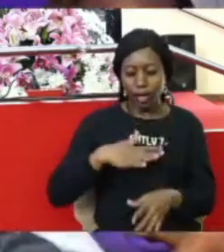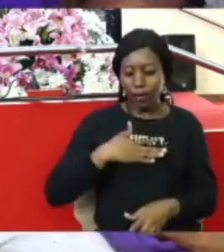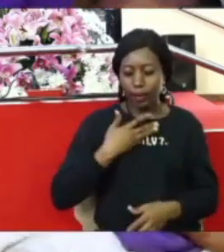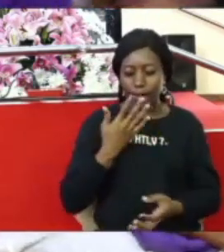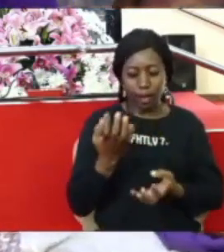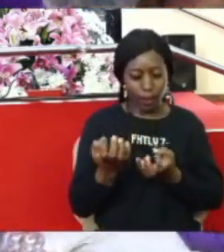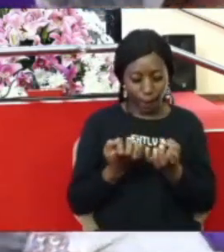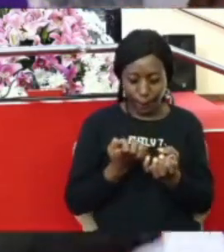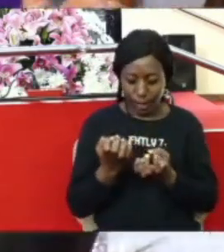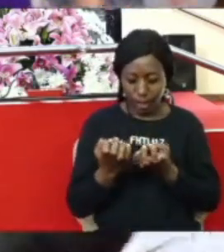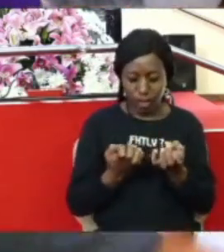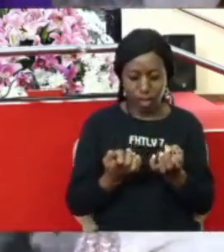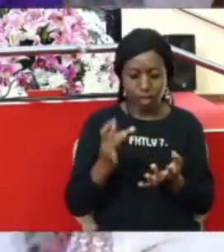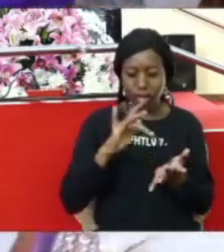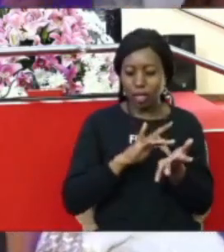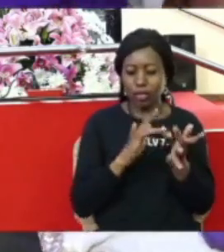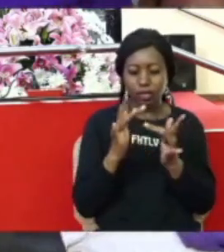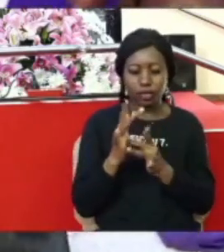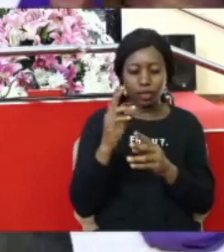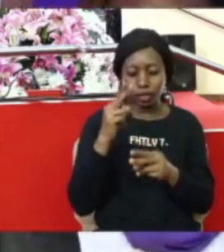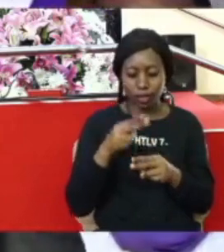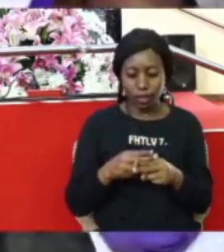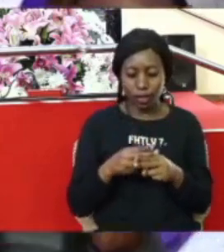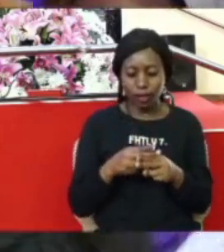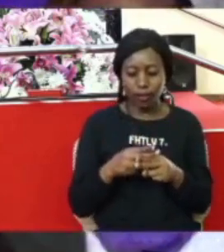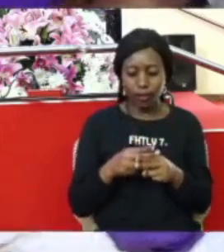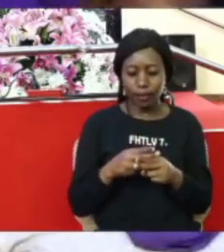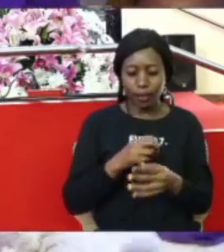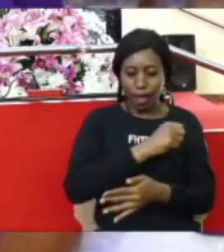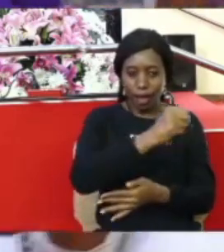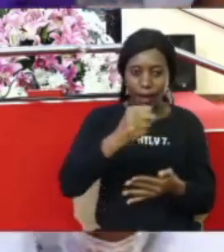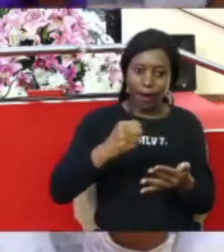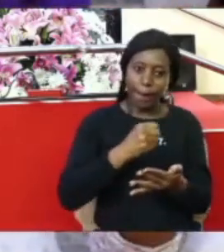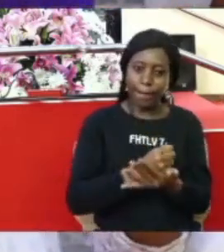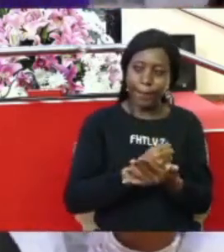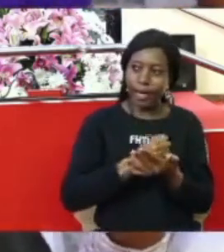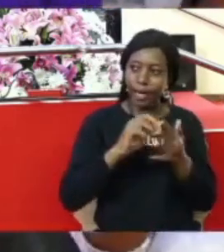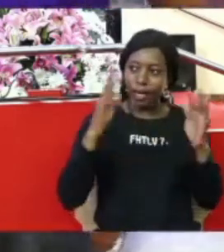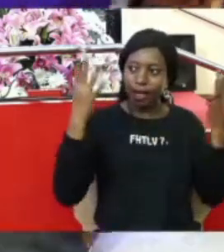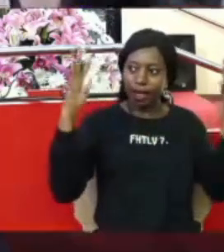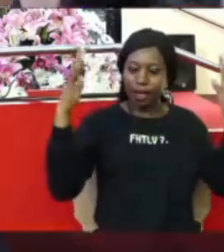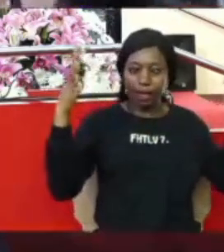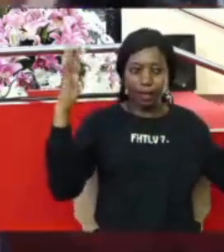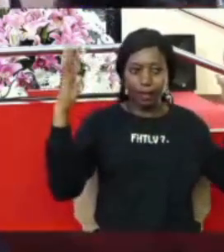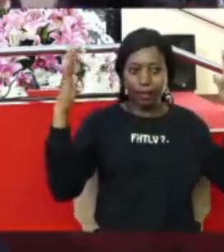business in Jesus' name. Let's say amen and give the Lord praise in the house.